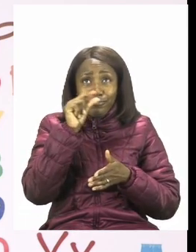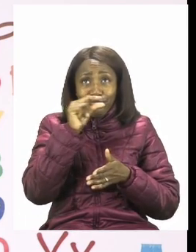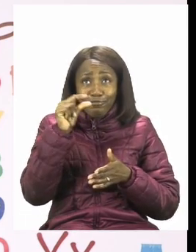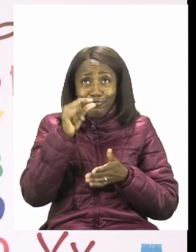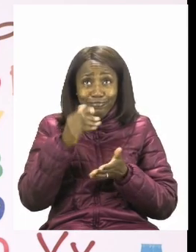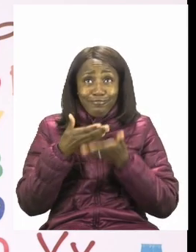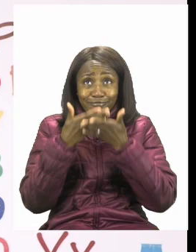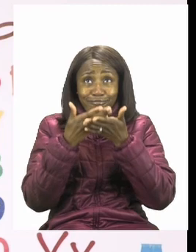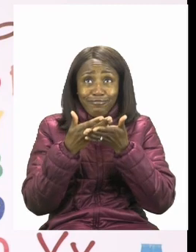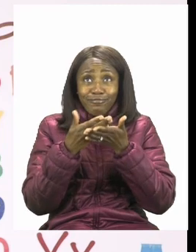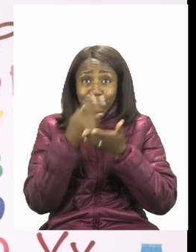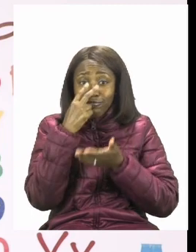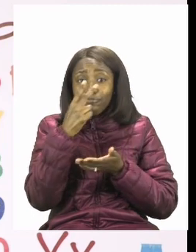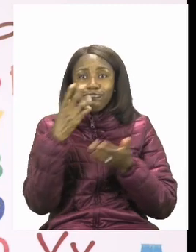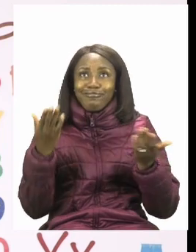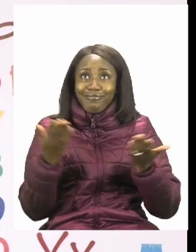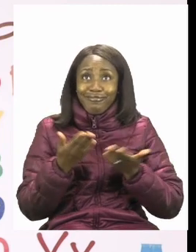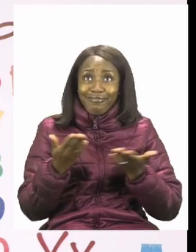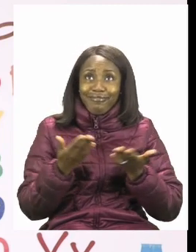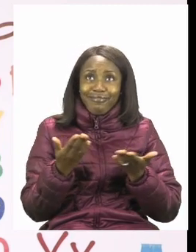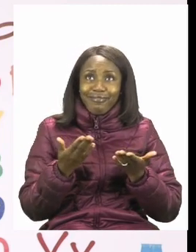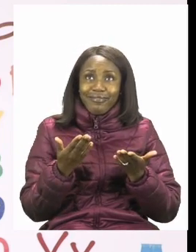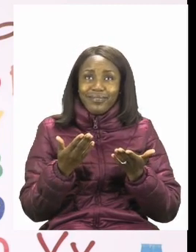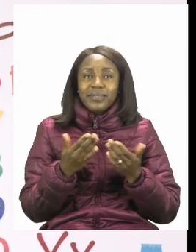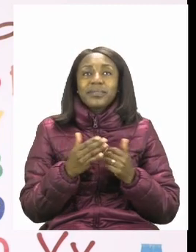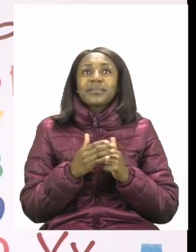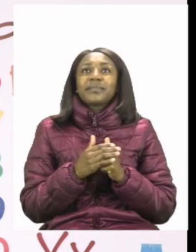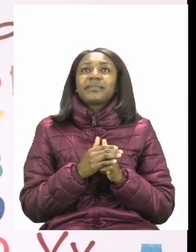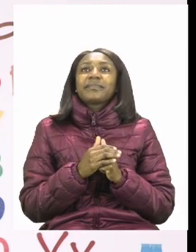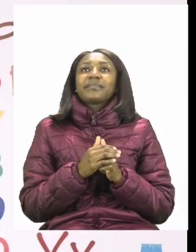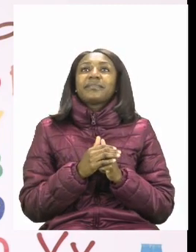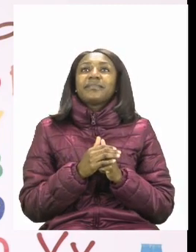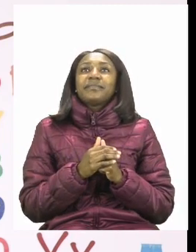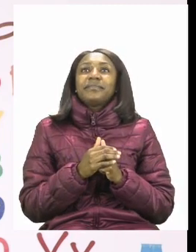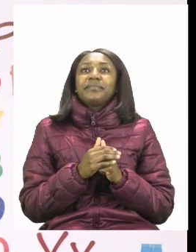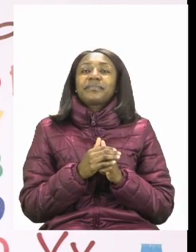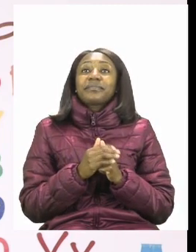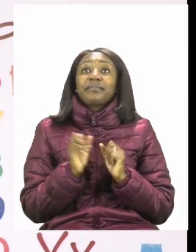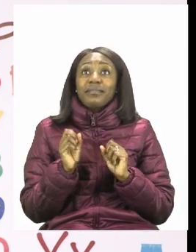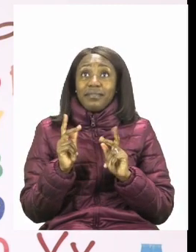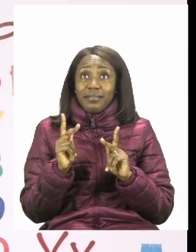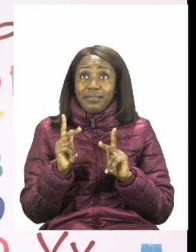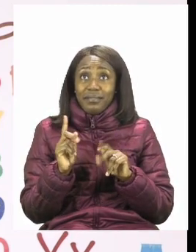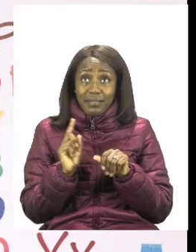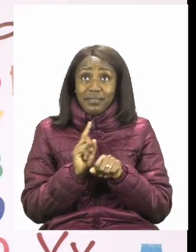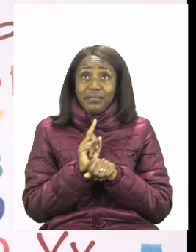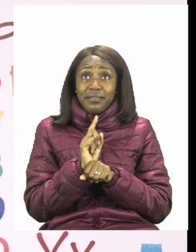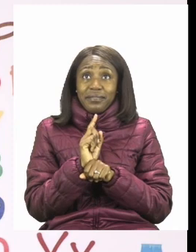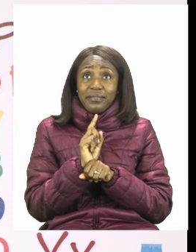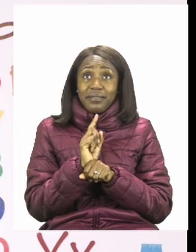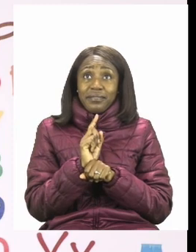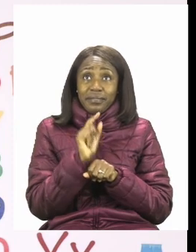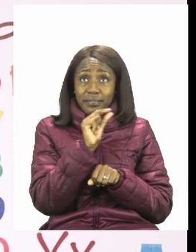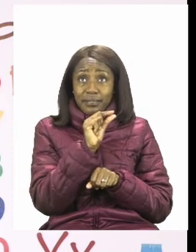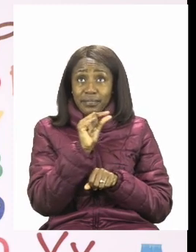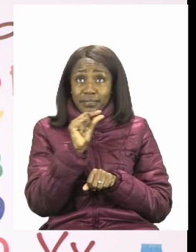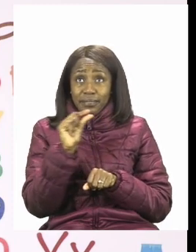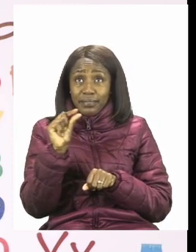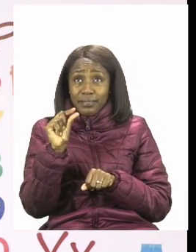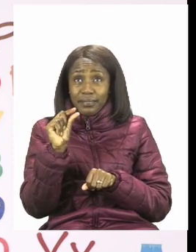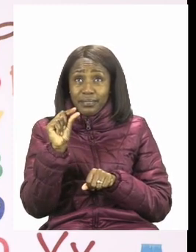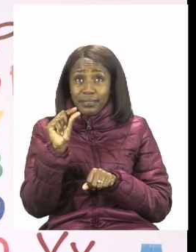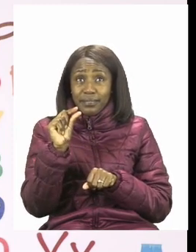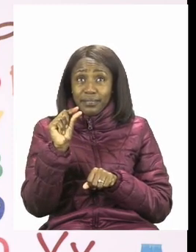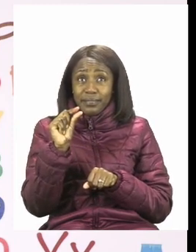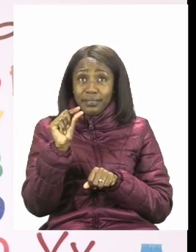the vocabulary. Now, the first word that we are going to find is the word